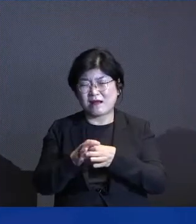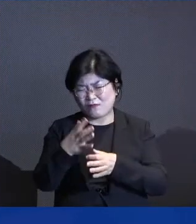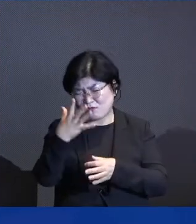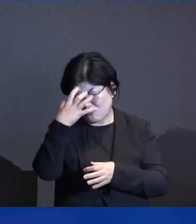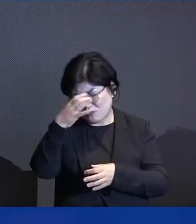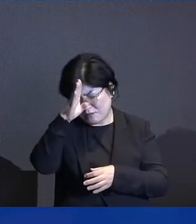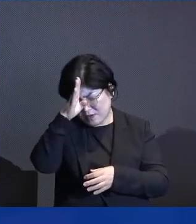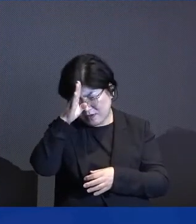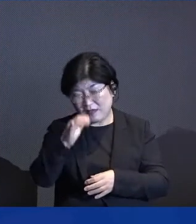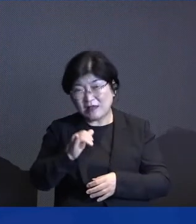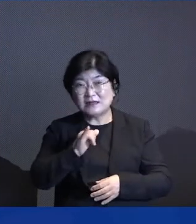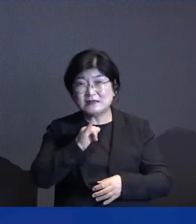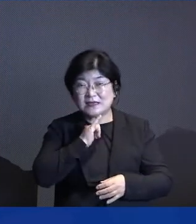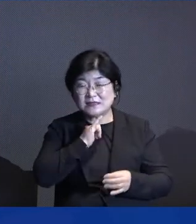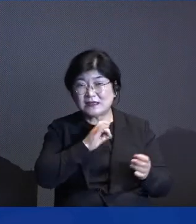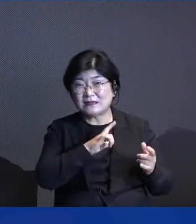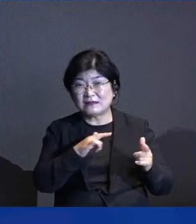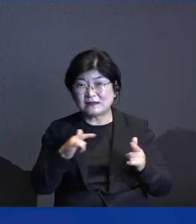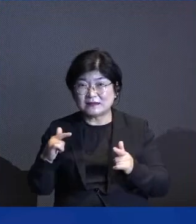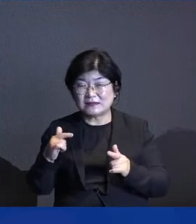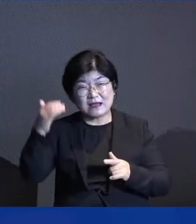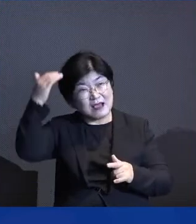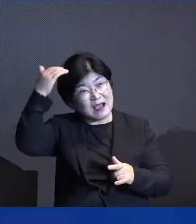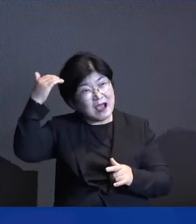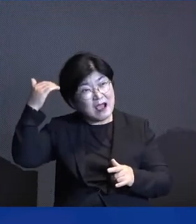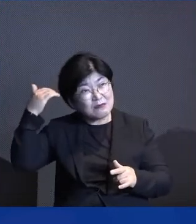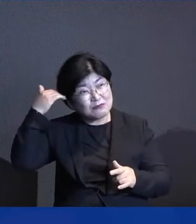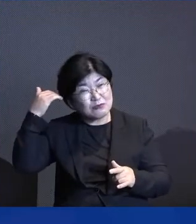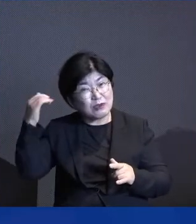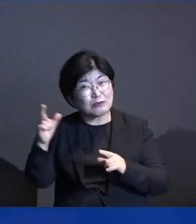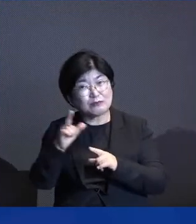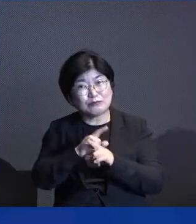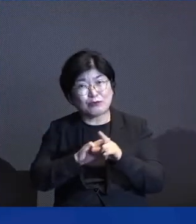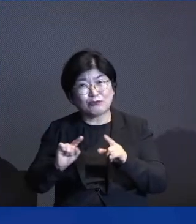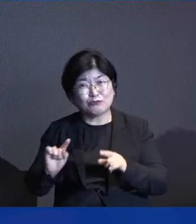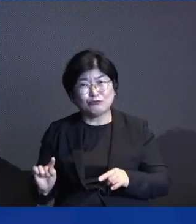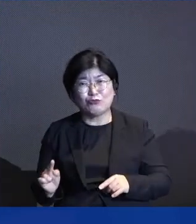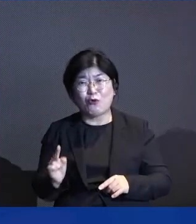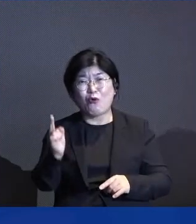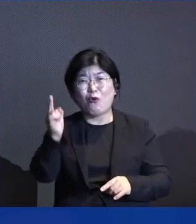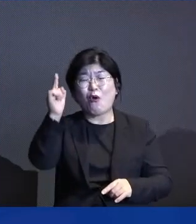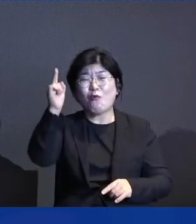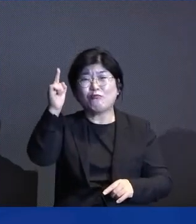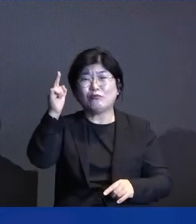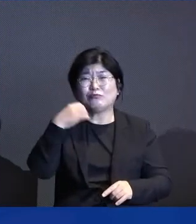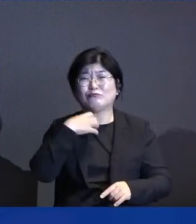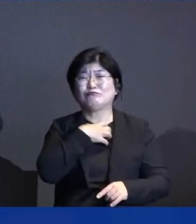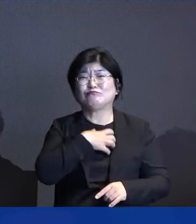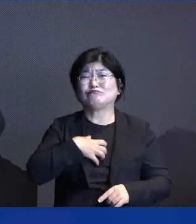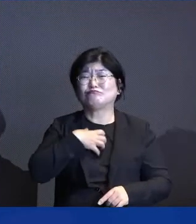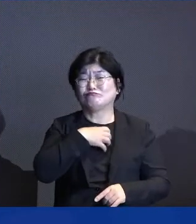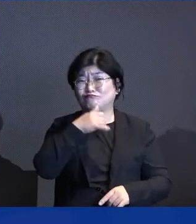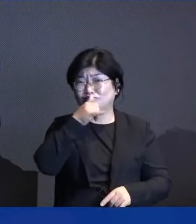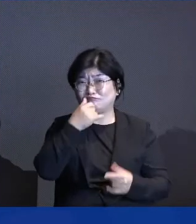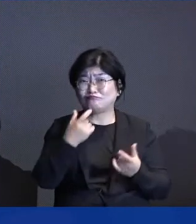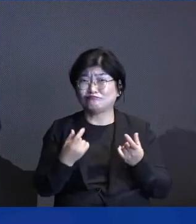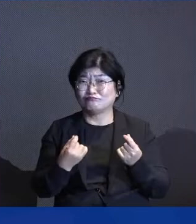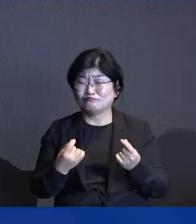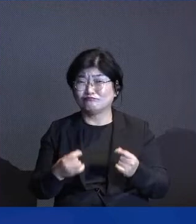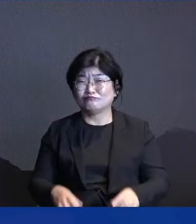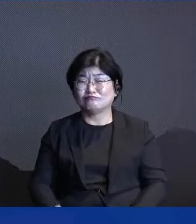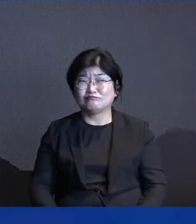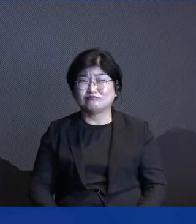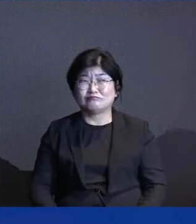and it seems like the policies are not always effective. I agree to some part of